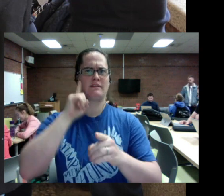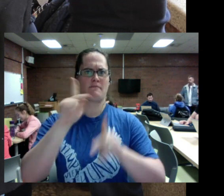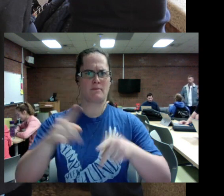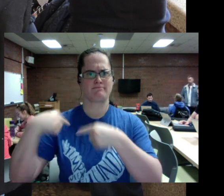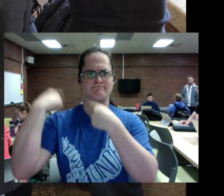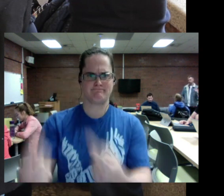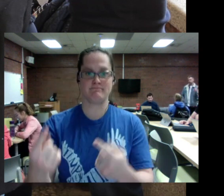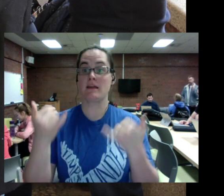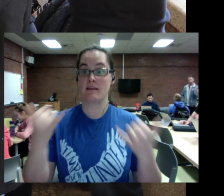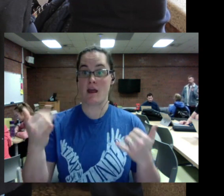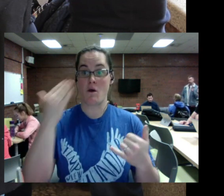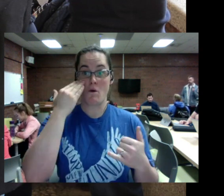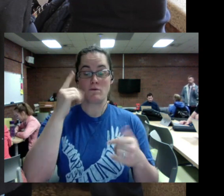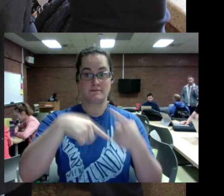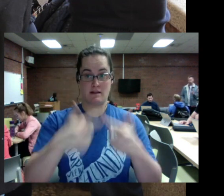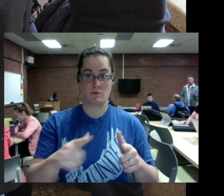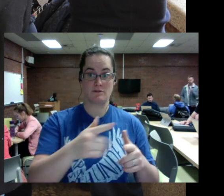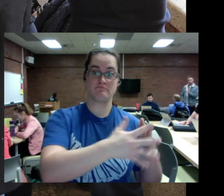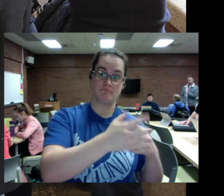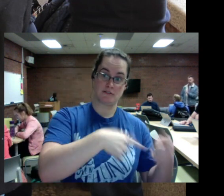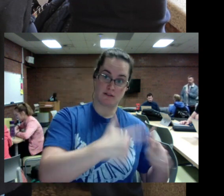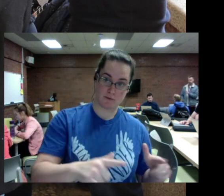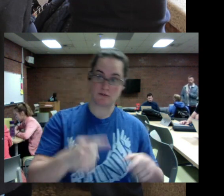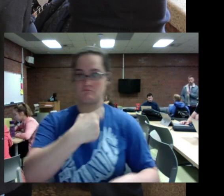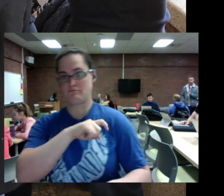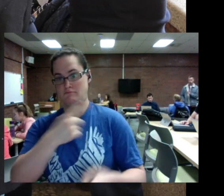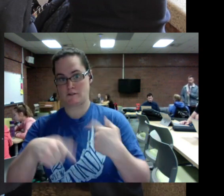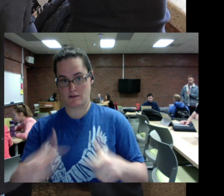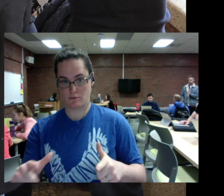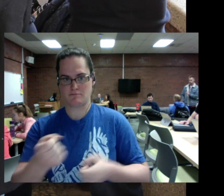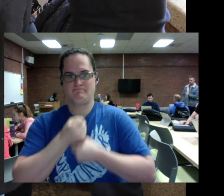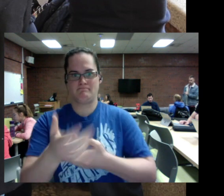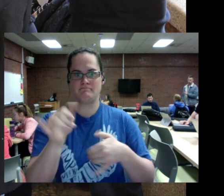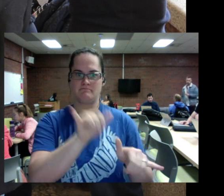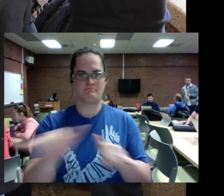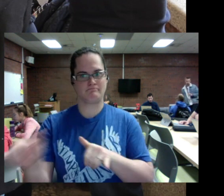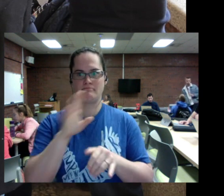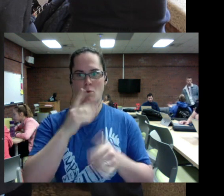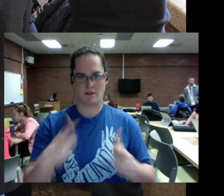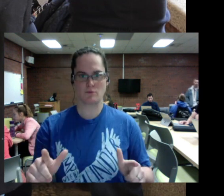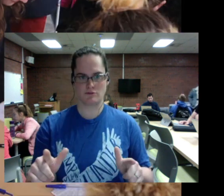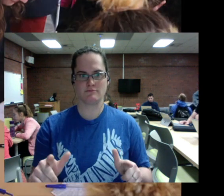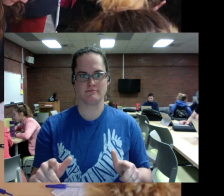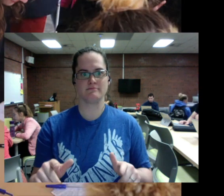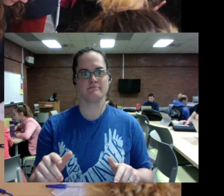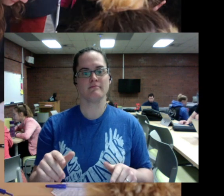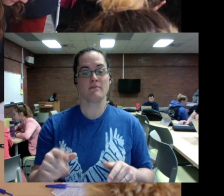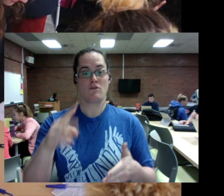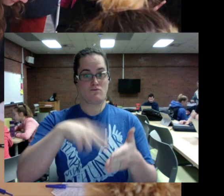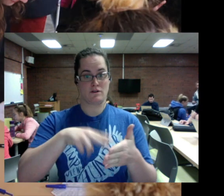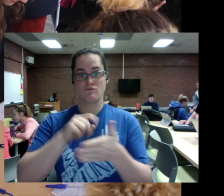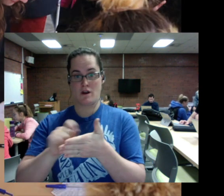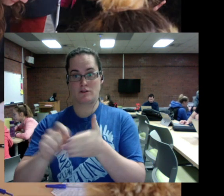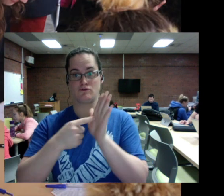centuries. We now know that sign language, whether it's American Sign Language or Spanish Sign Language, is just as expressive as spoken language.